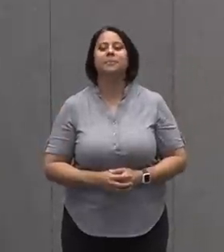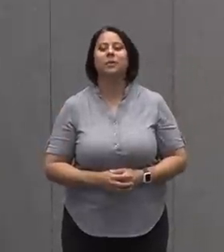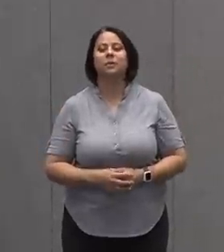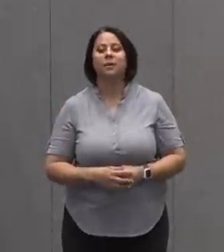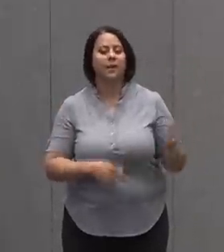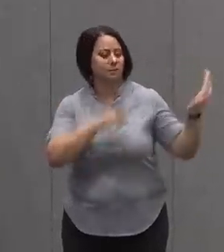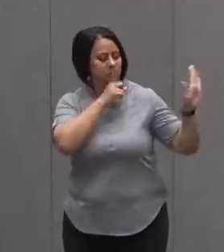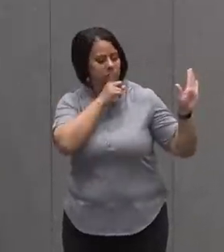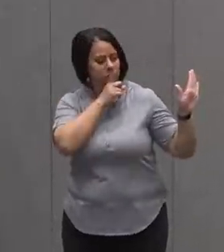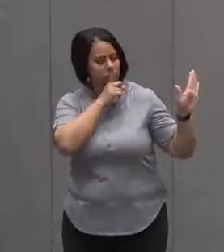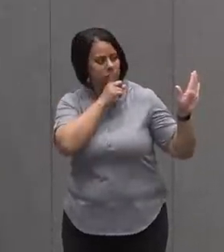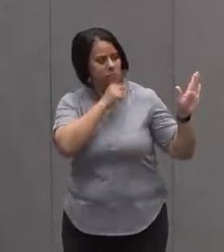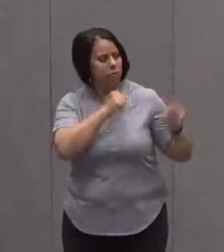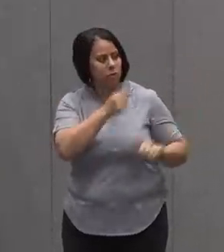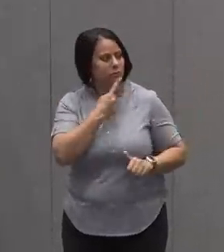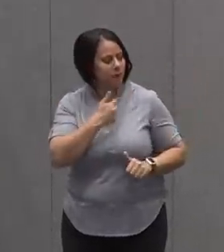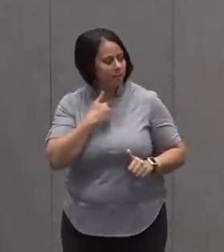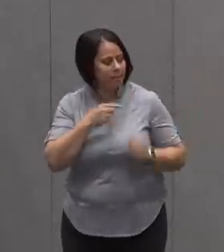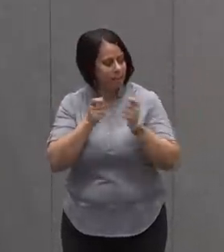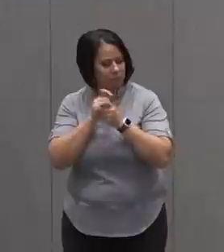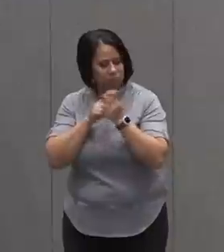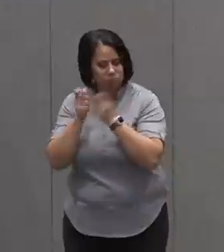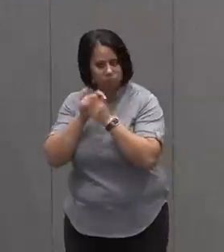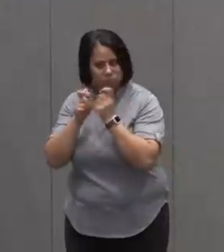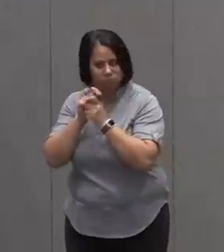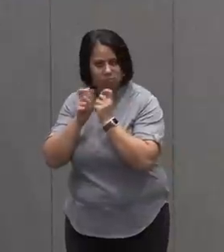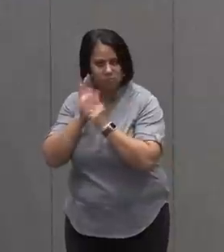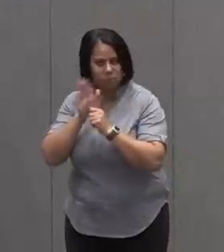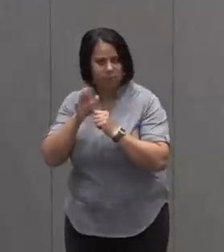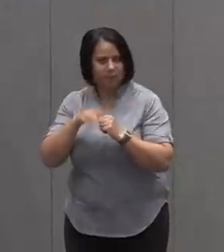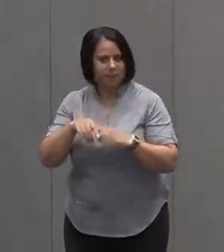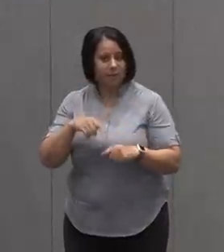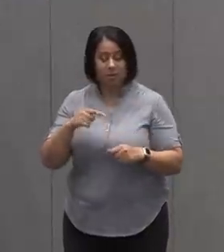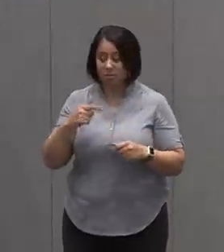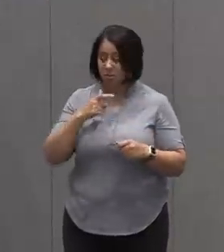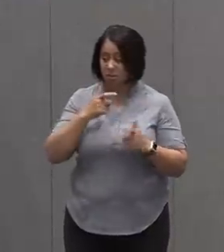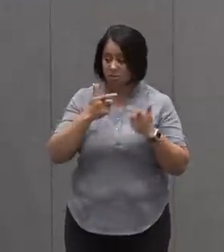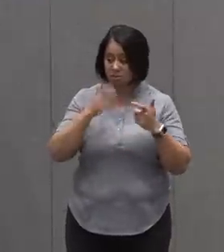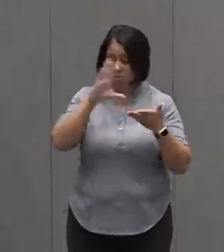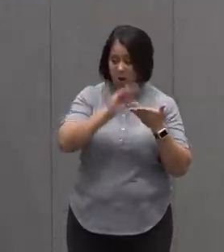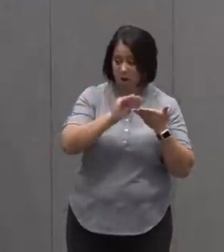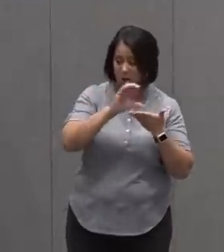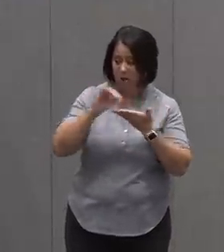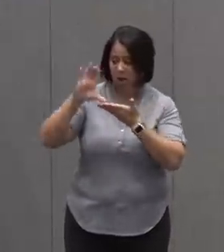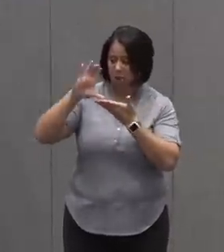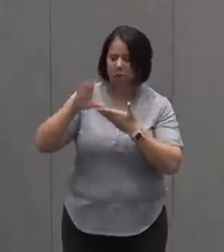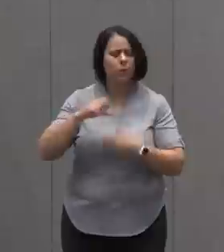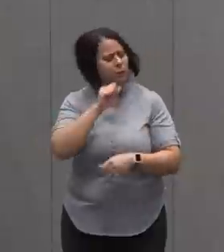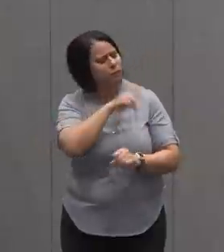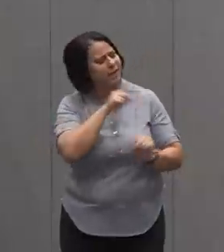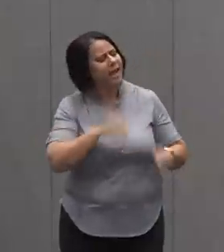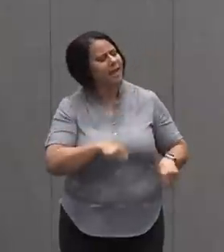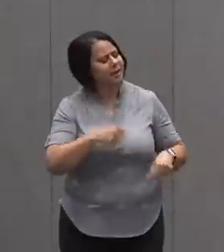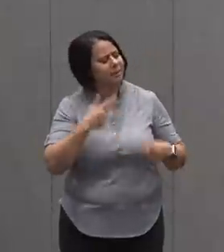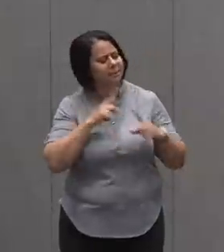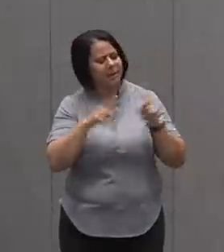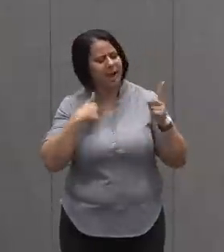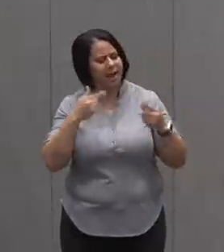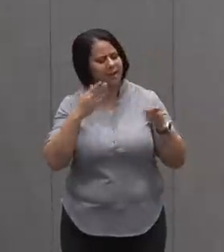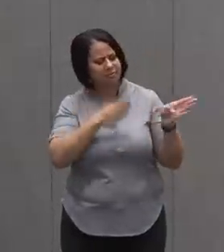reorganize mine before I say anything. Should I not say anything about which way I'm going to do, smaller or larger? Well, you can after I organize mine. Oh, I want to